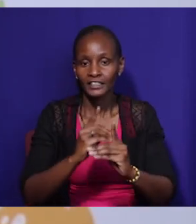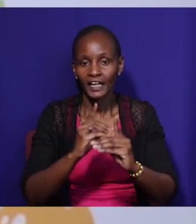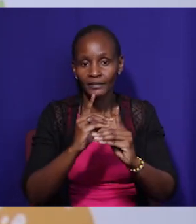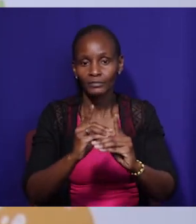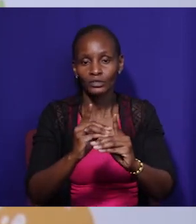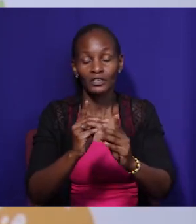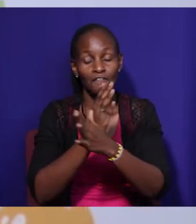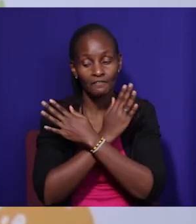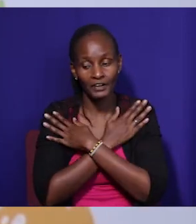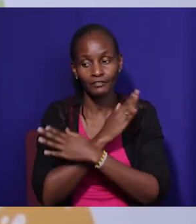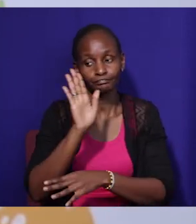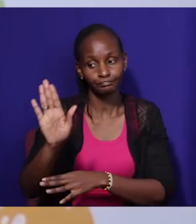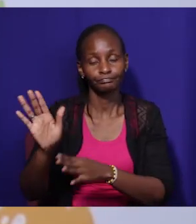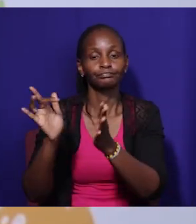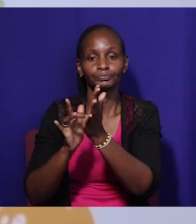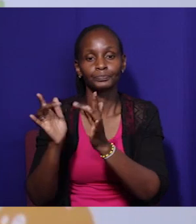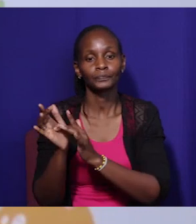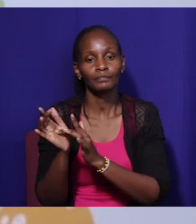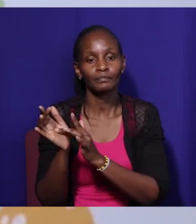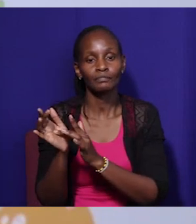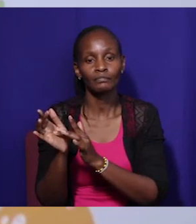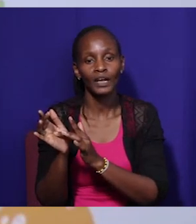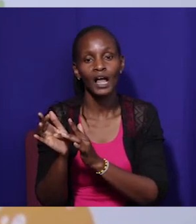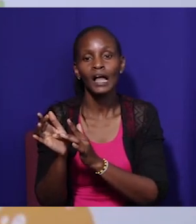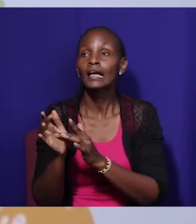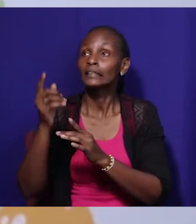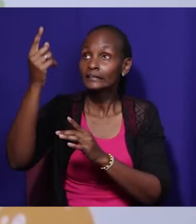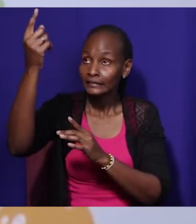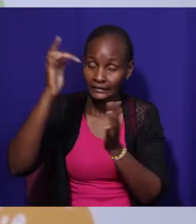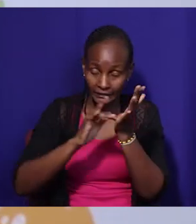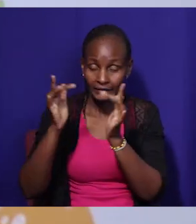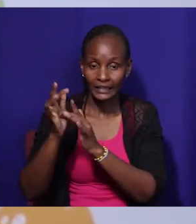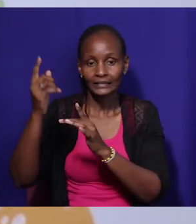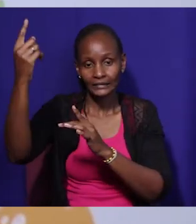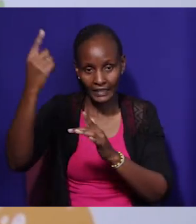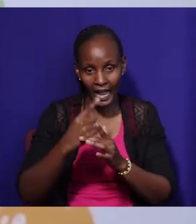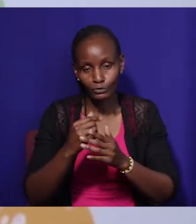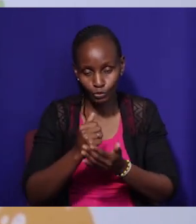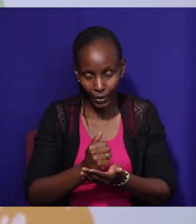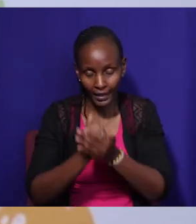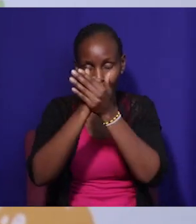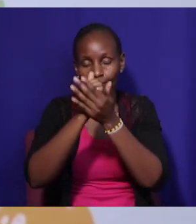his friends. So Jesus comes to help his friends.